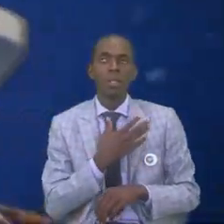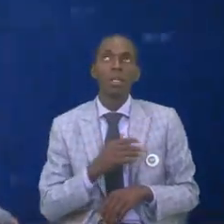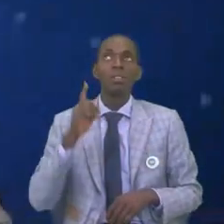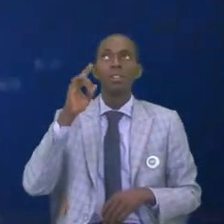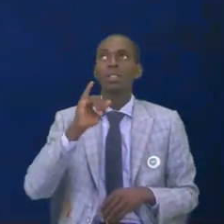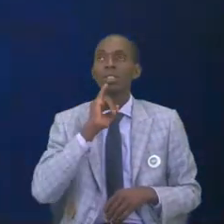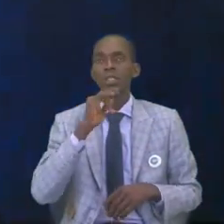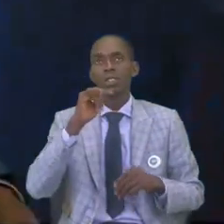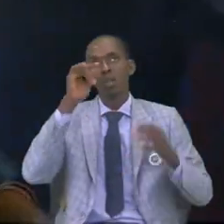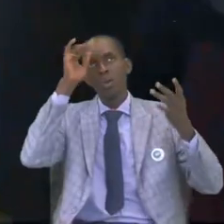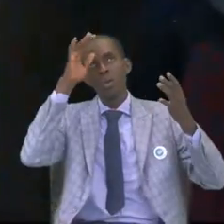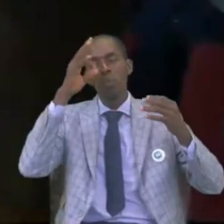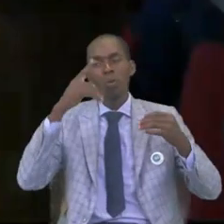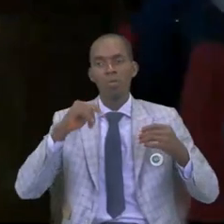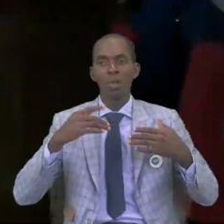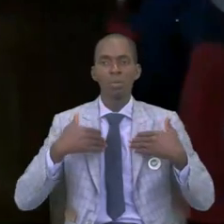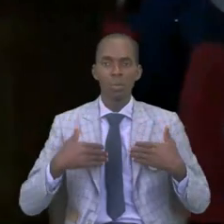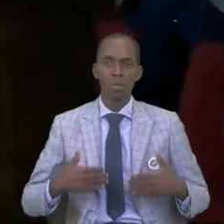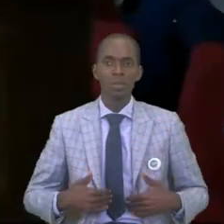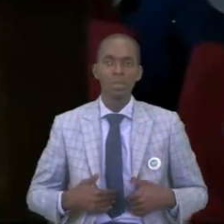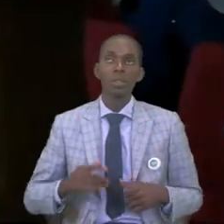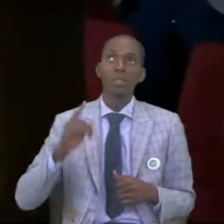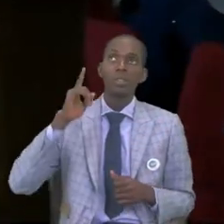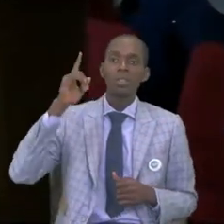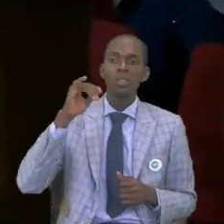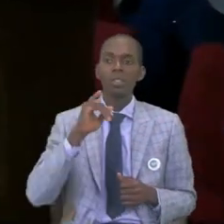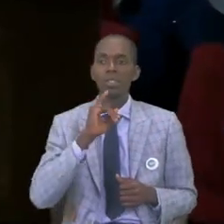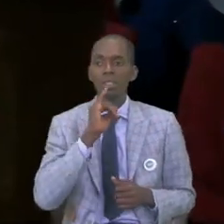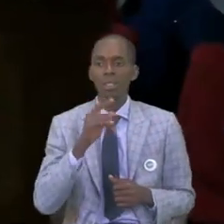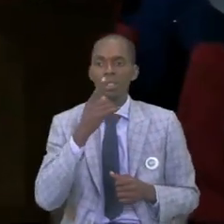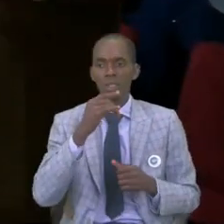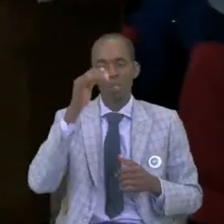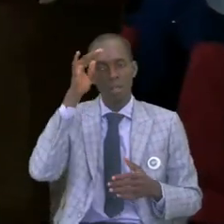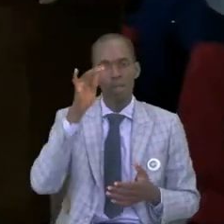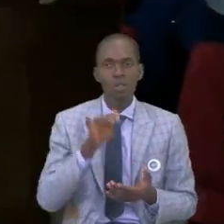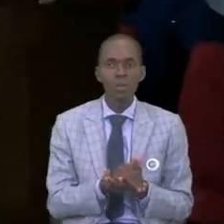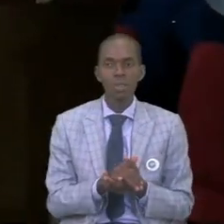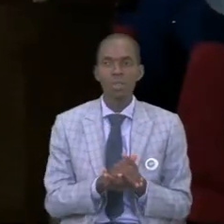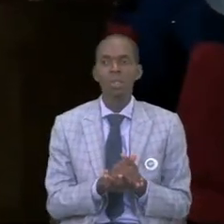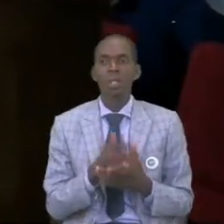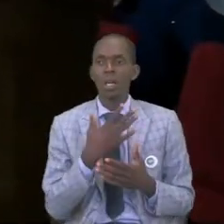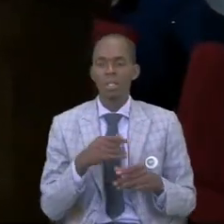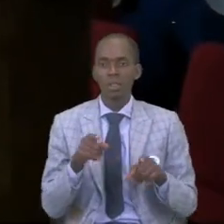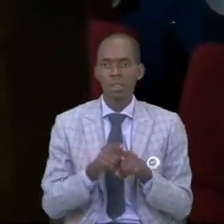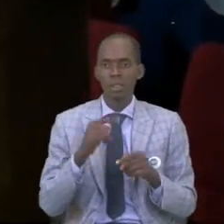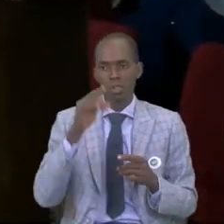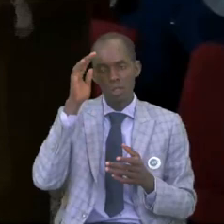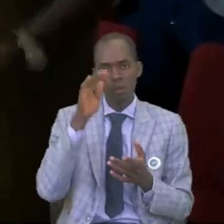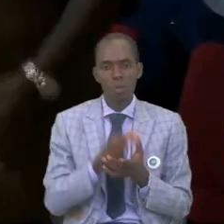the hope of the body. He is your husband. And as the husband